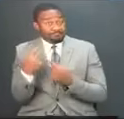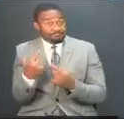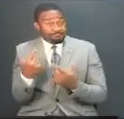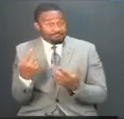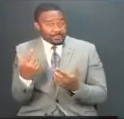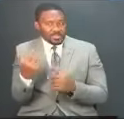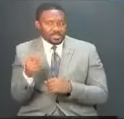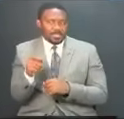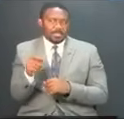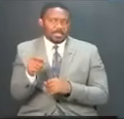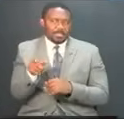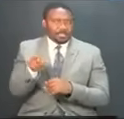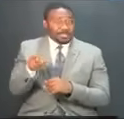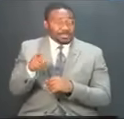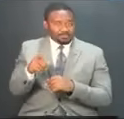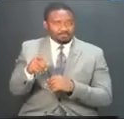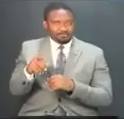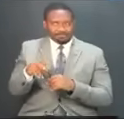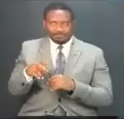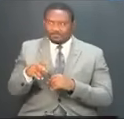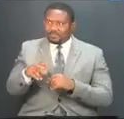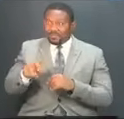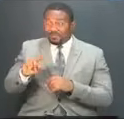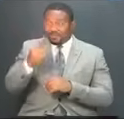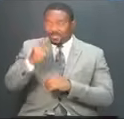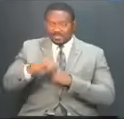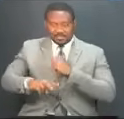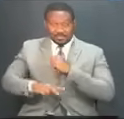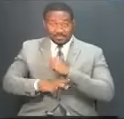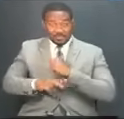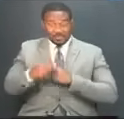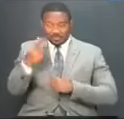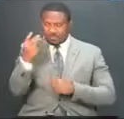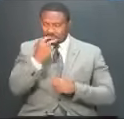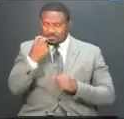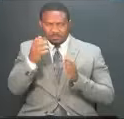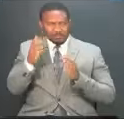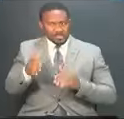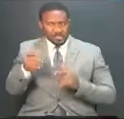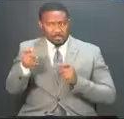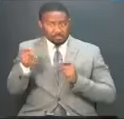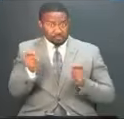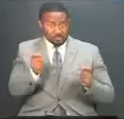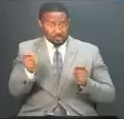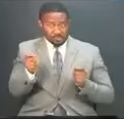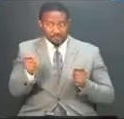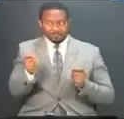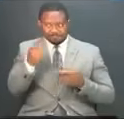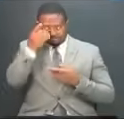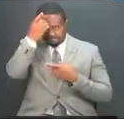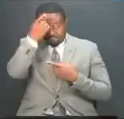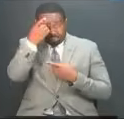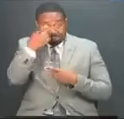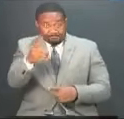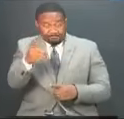first Deputy Speaker, who was presiding, decided to